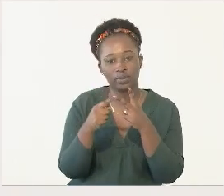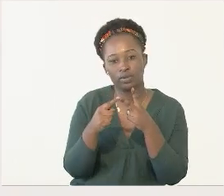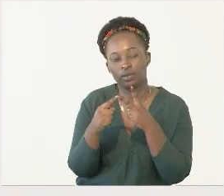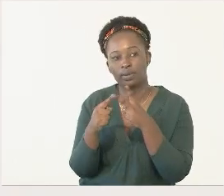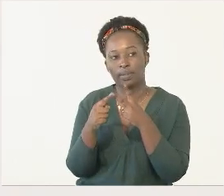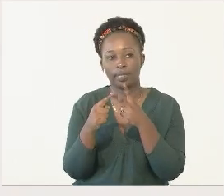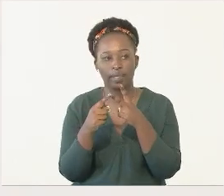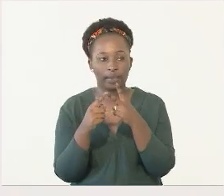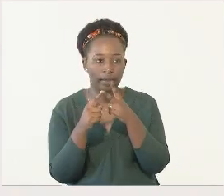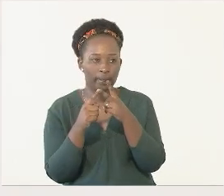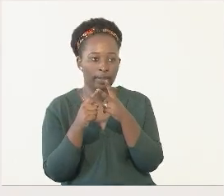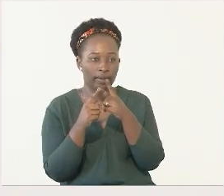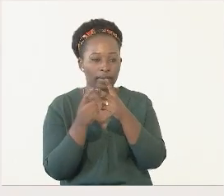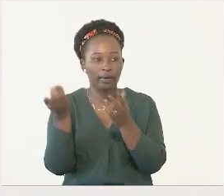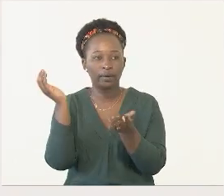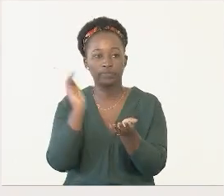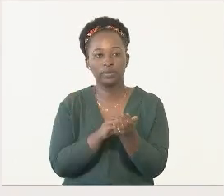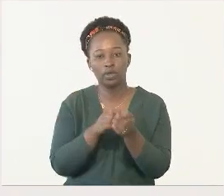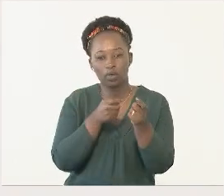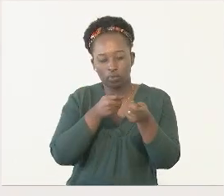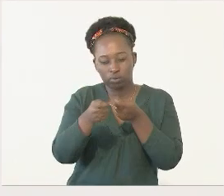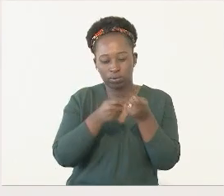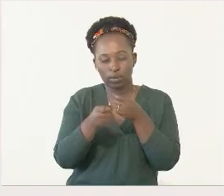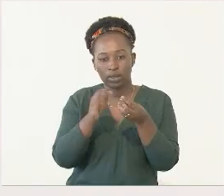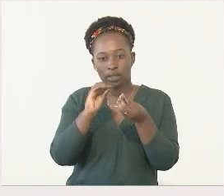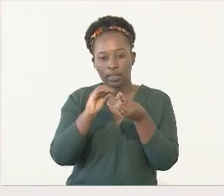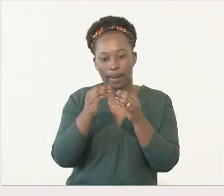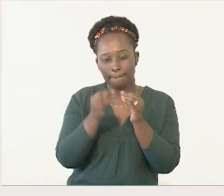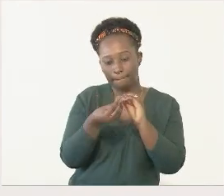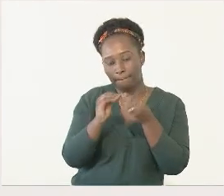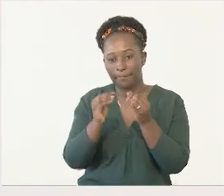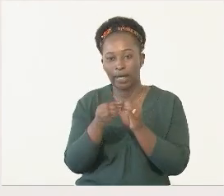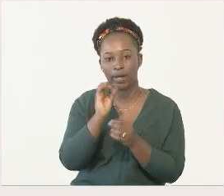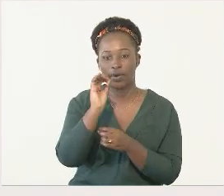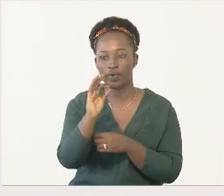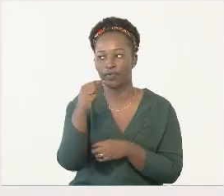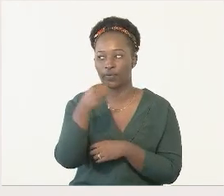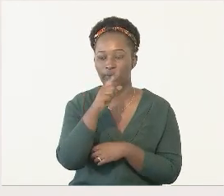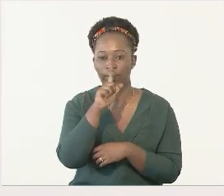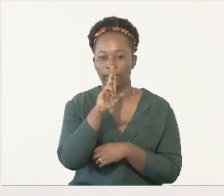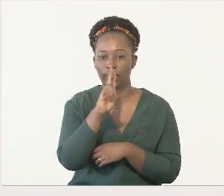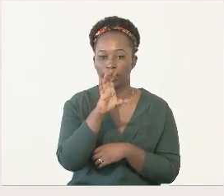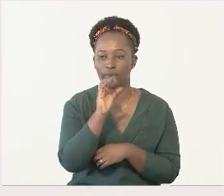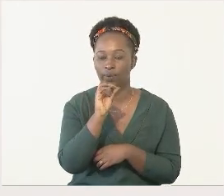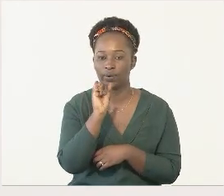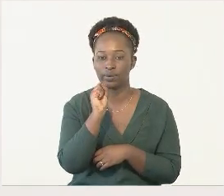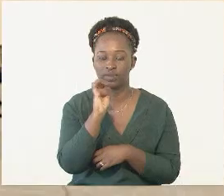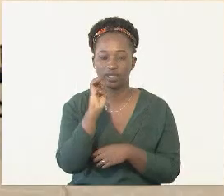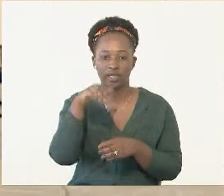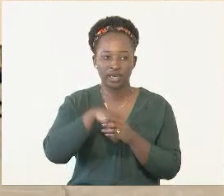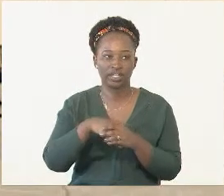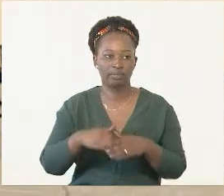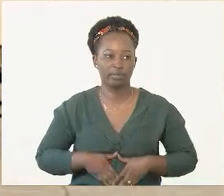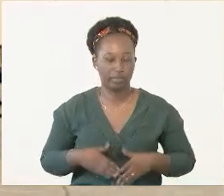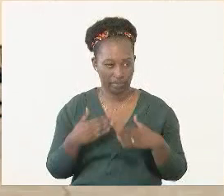for regulating the amount of glucose in the blood are done by the insulin and glycagon, which